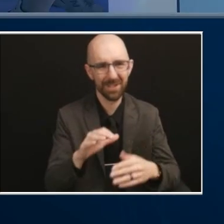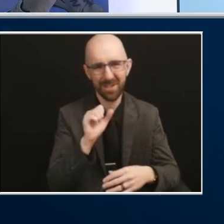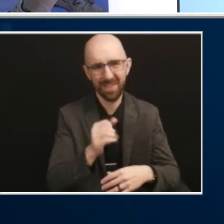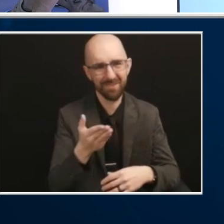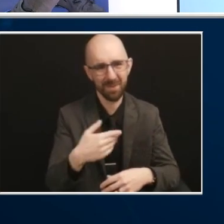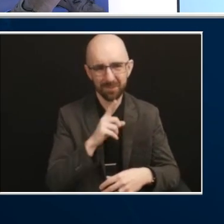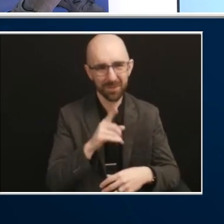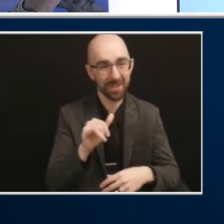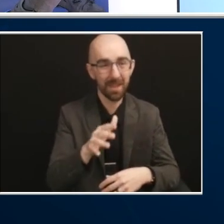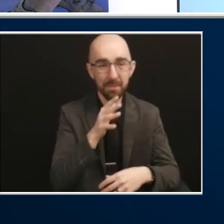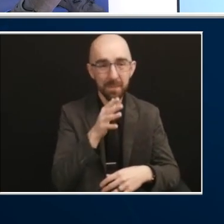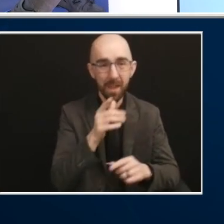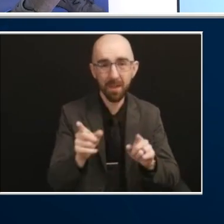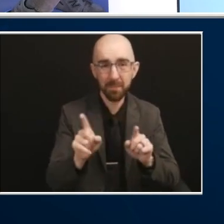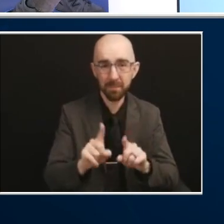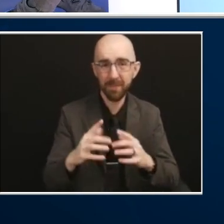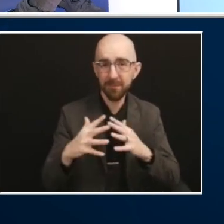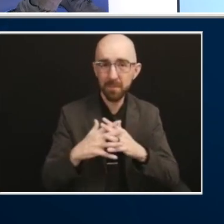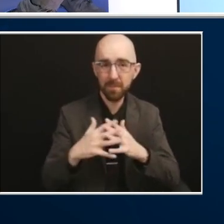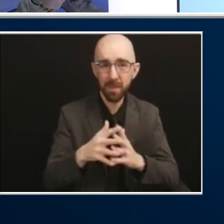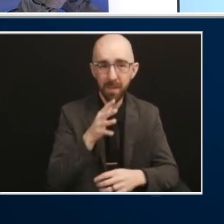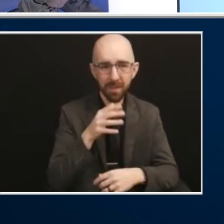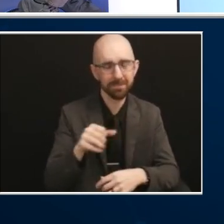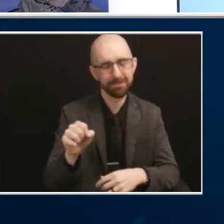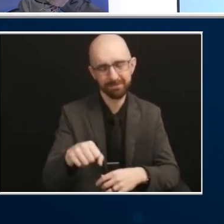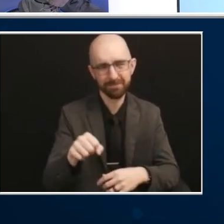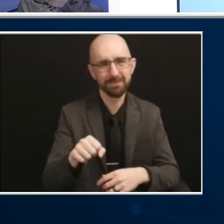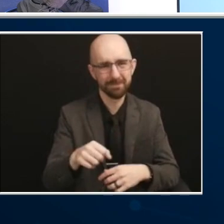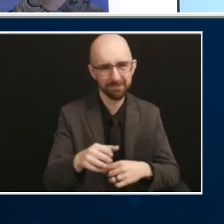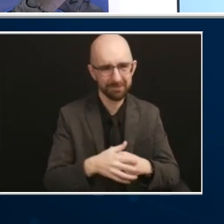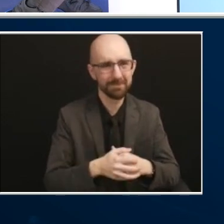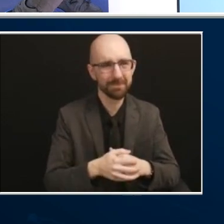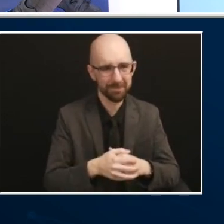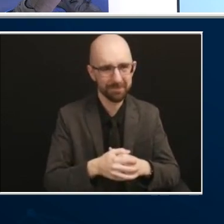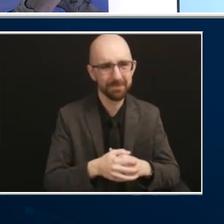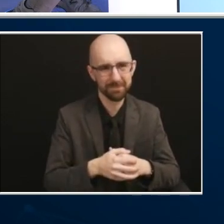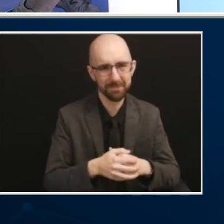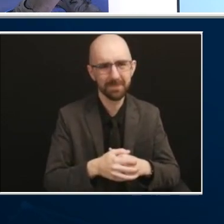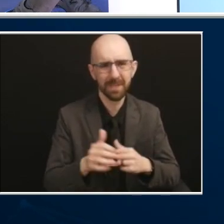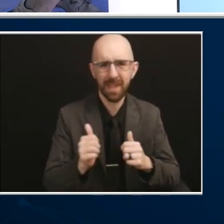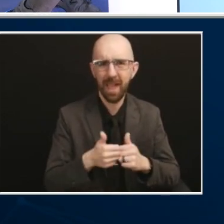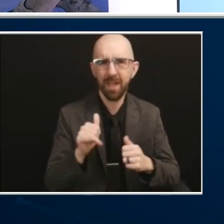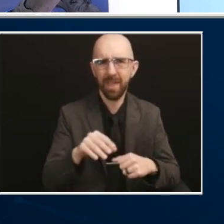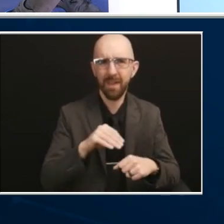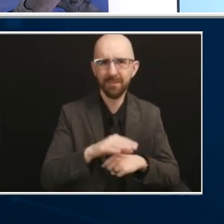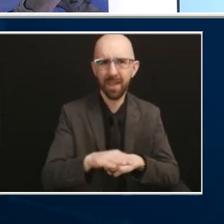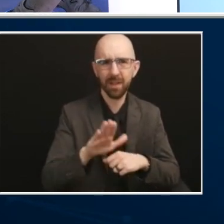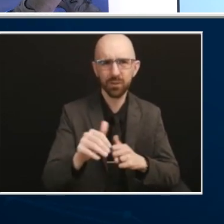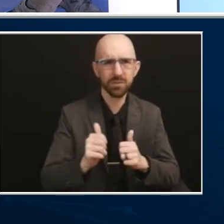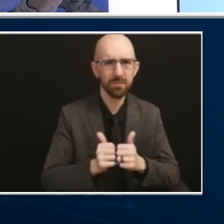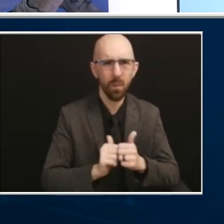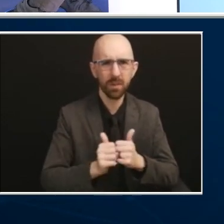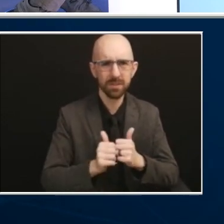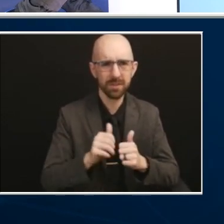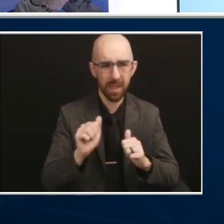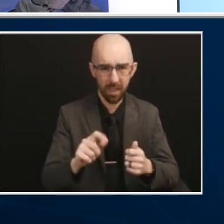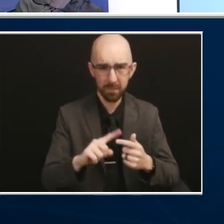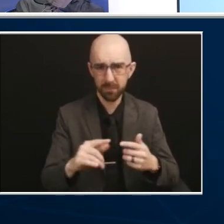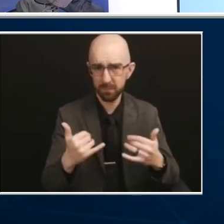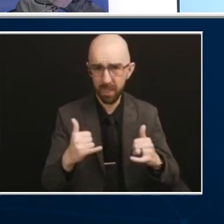mom there, the football mom? Yes, ma'am. How has that affected your sports? Have you been able to play sports